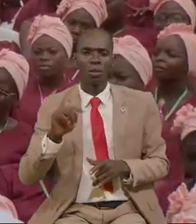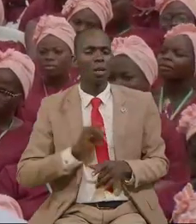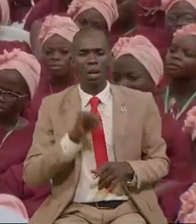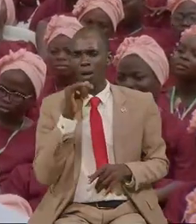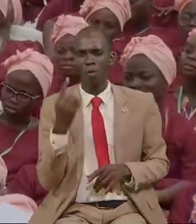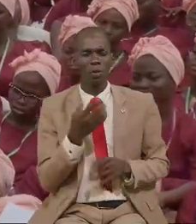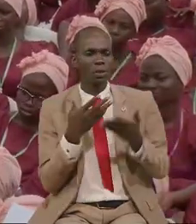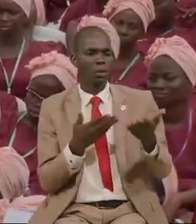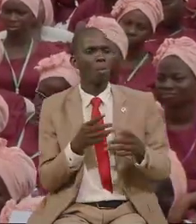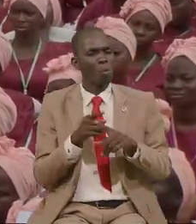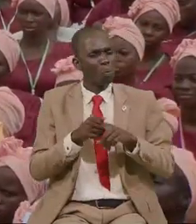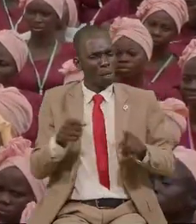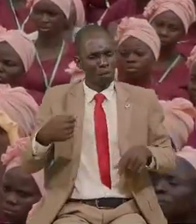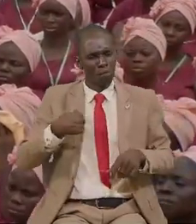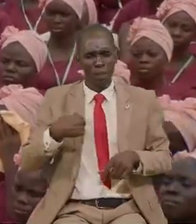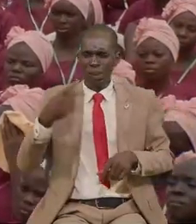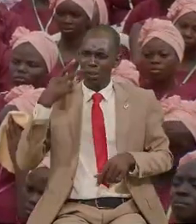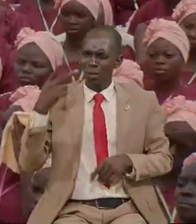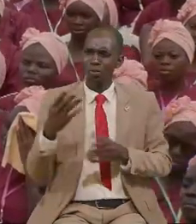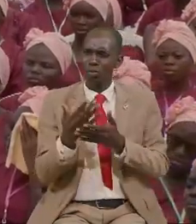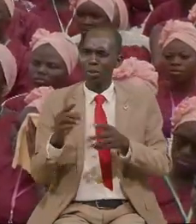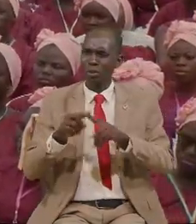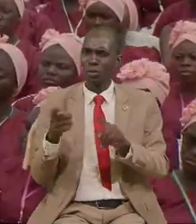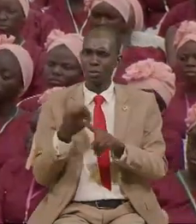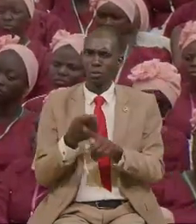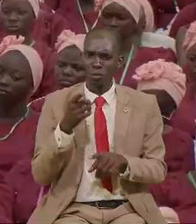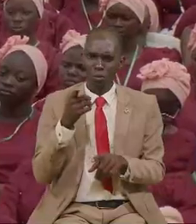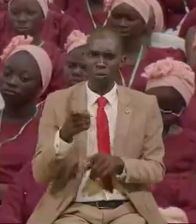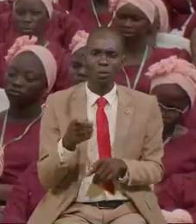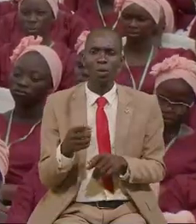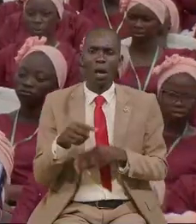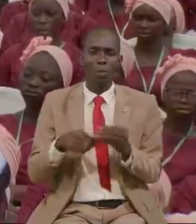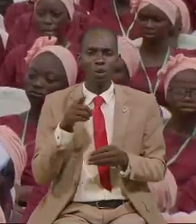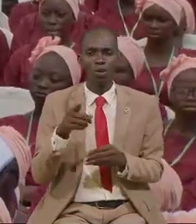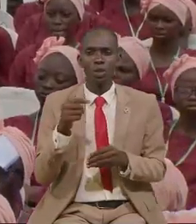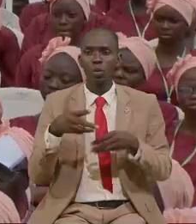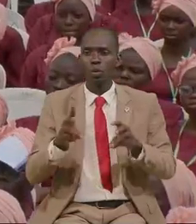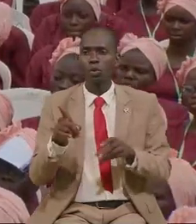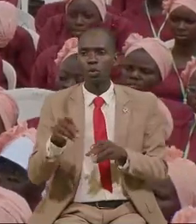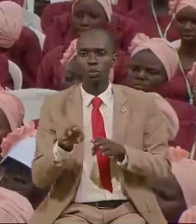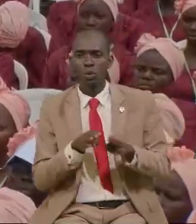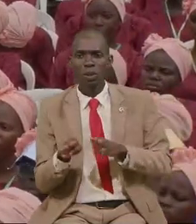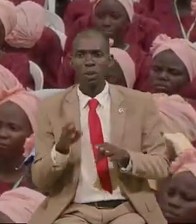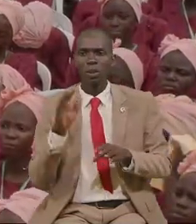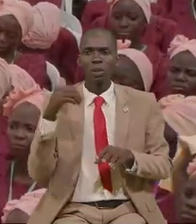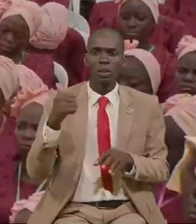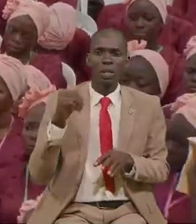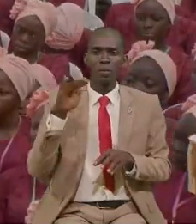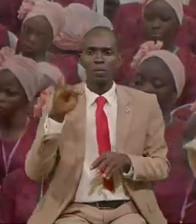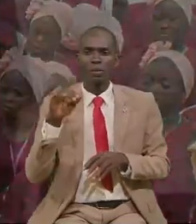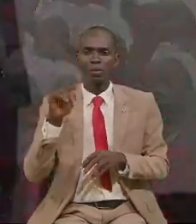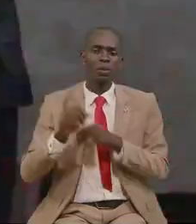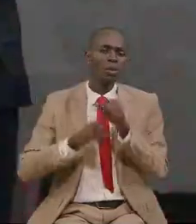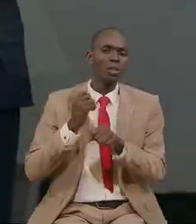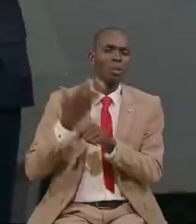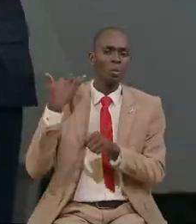The same way you reacted 15, 20 years ago to this kind of challenge, that's